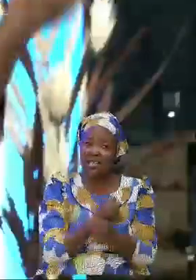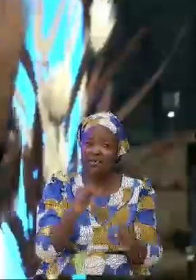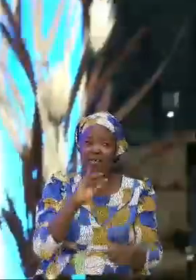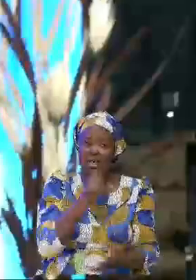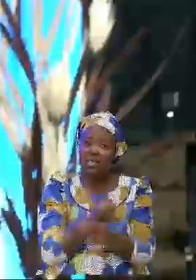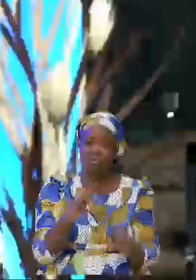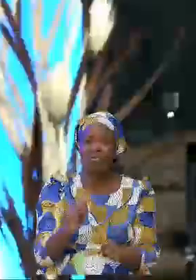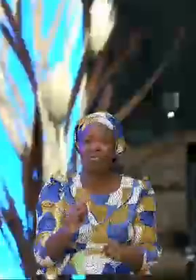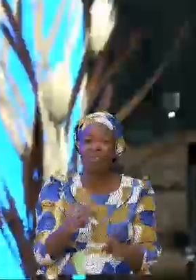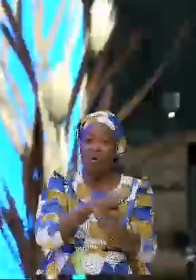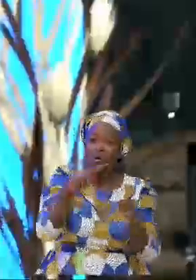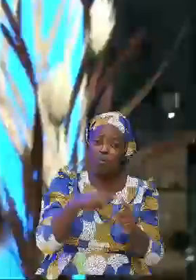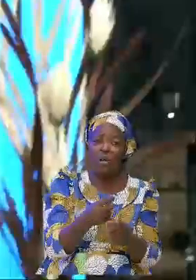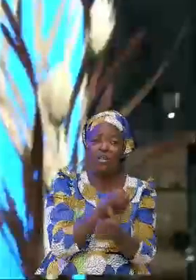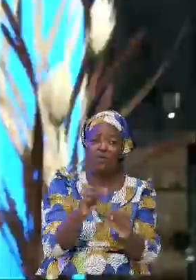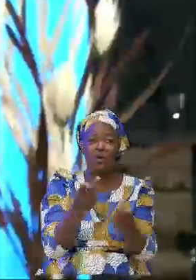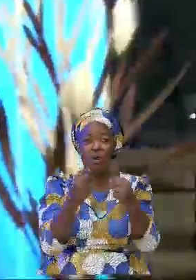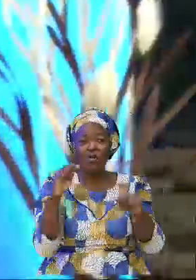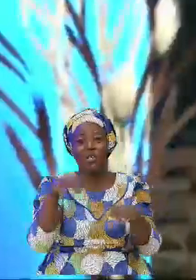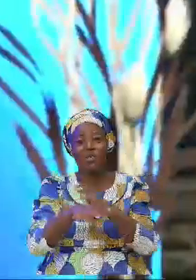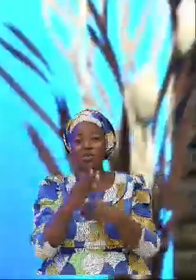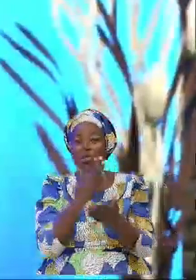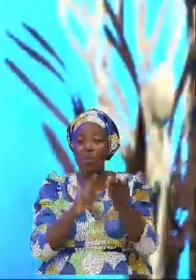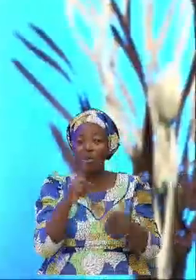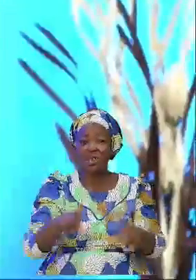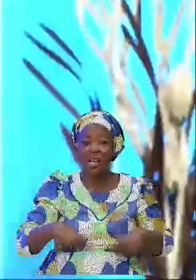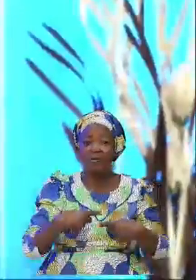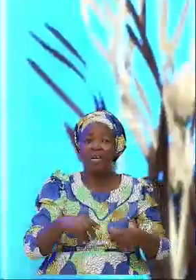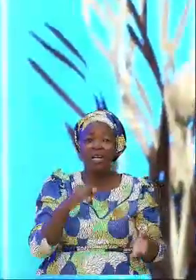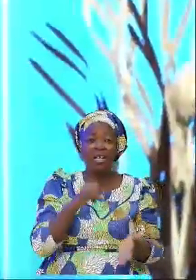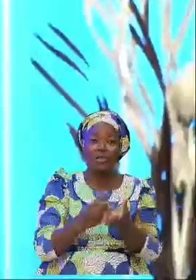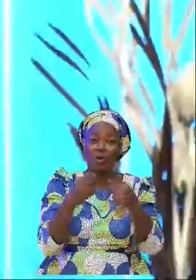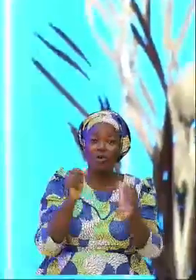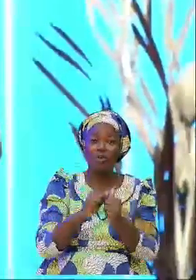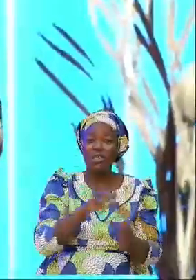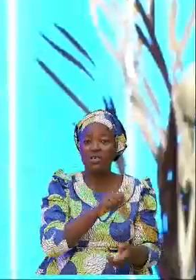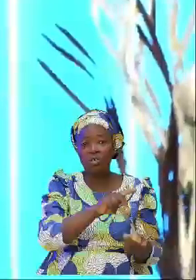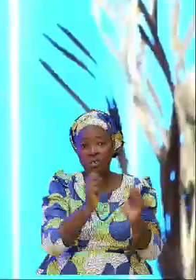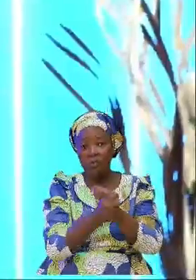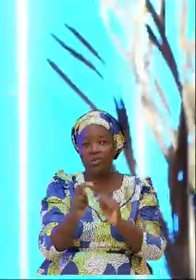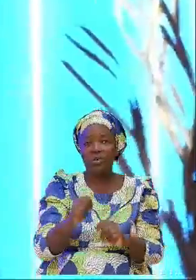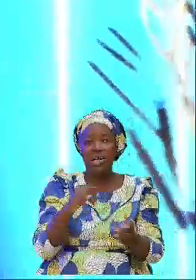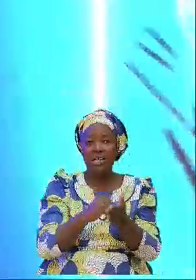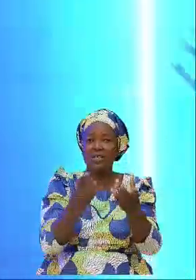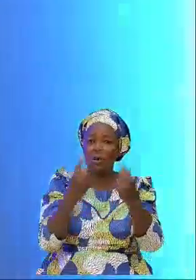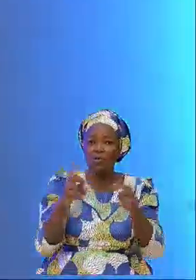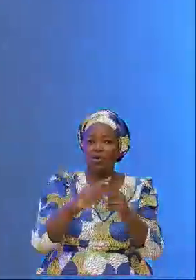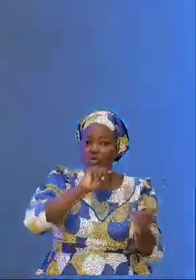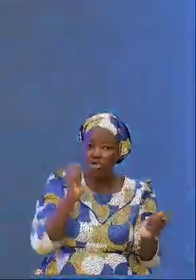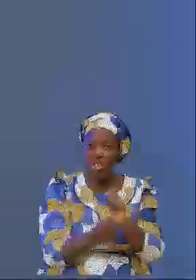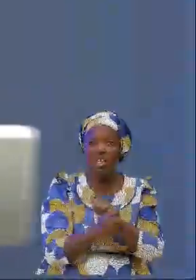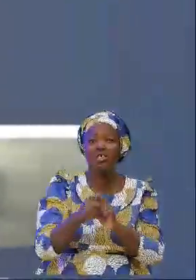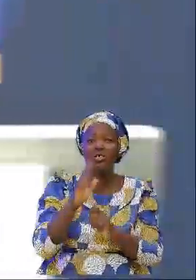said salvation is salvation. When salvation comes into somebody's life, it comes